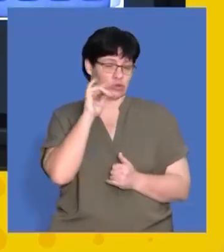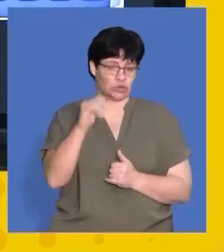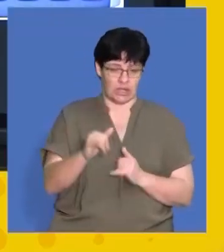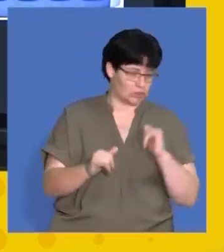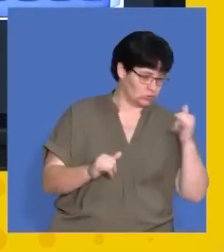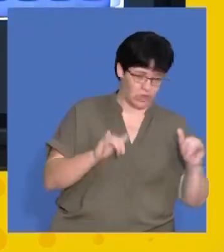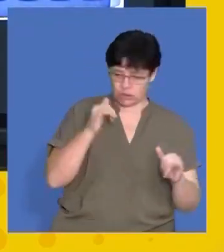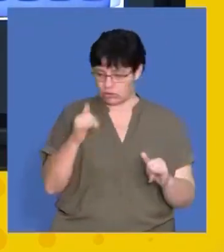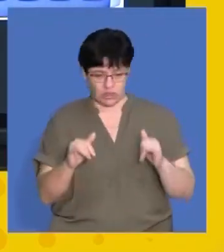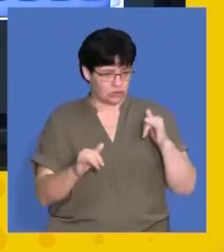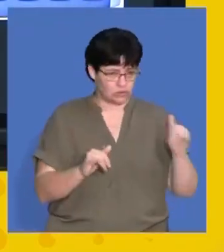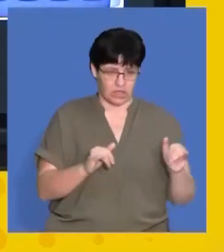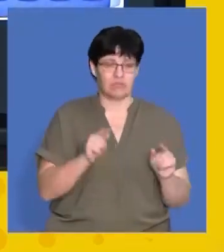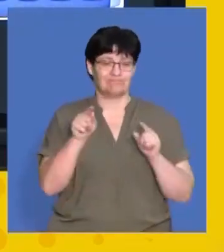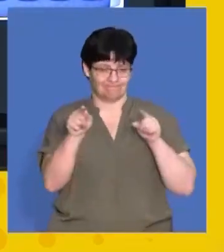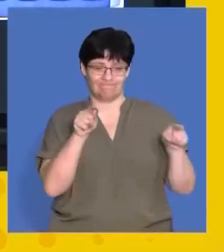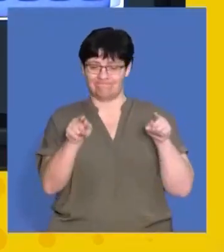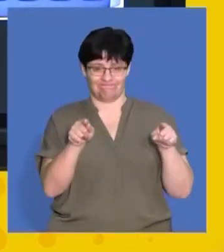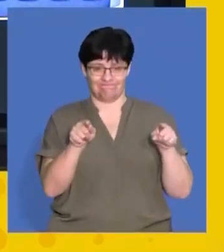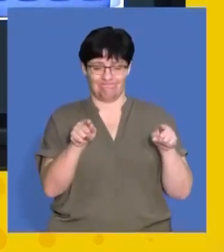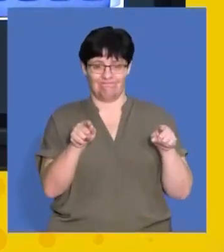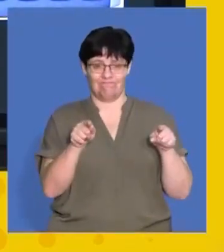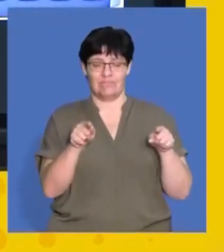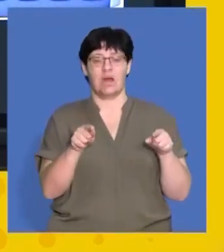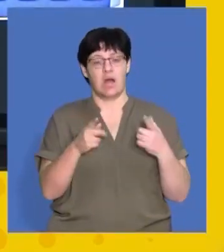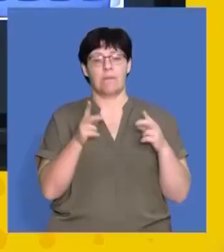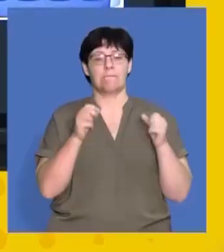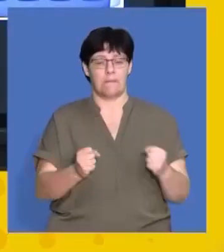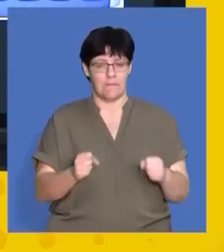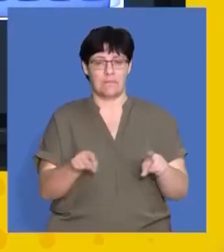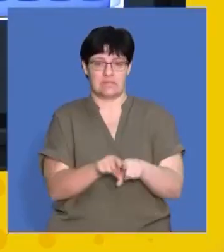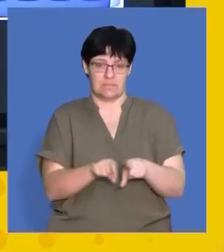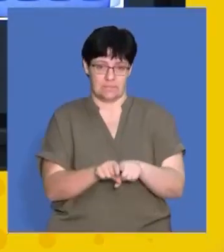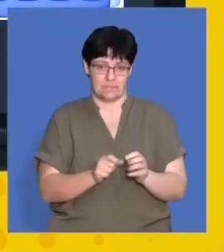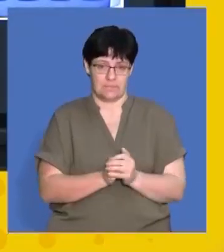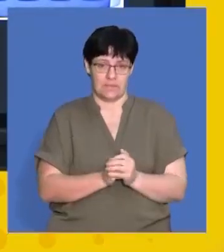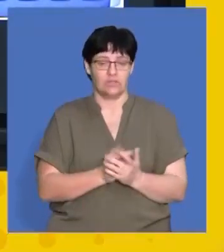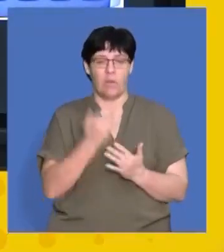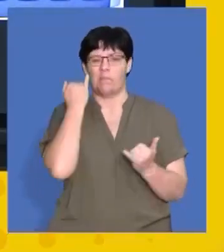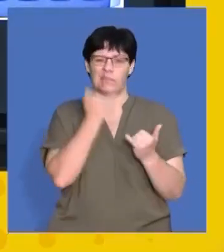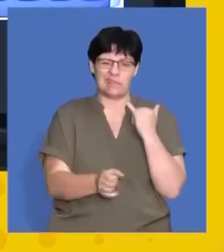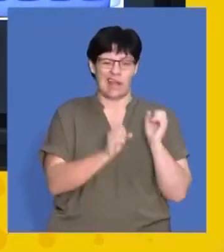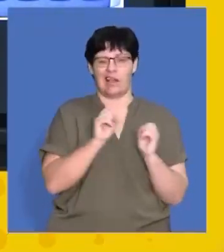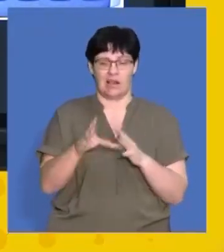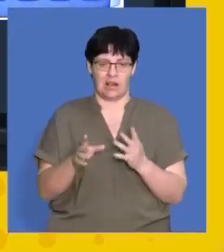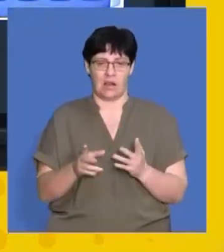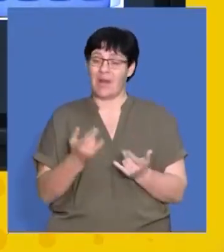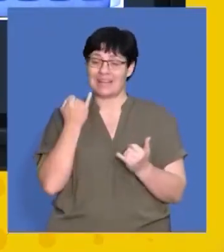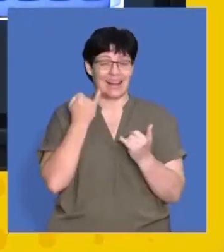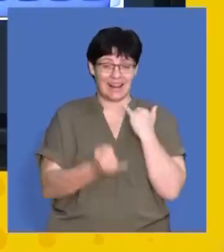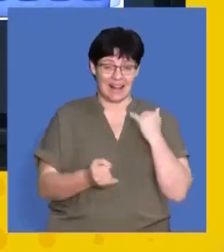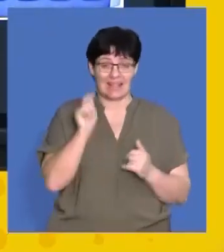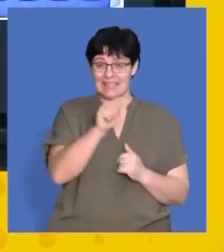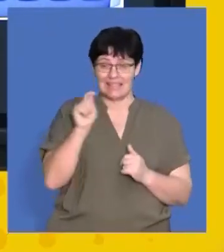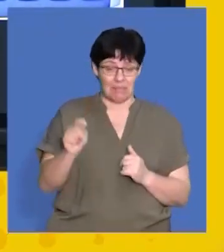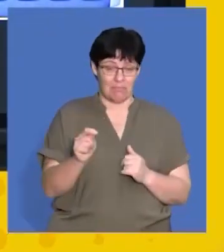very carefully that the number on your calculator and the number that you've written down are the same. that you haven't made a mistake in a simple typing